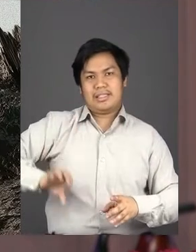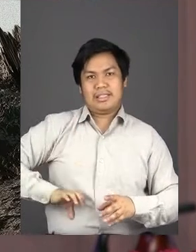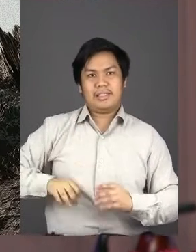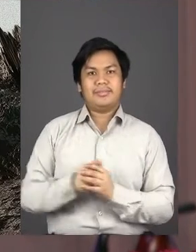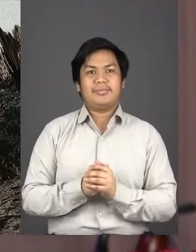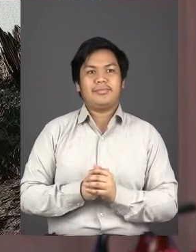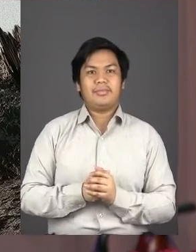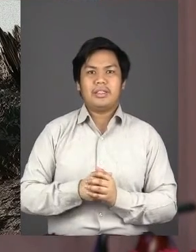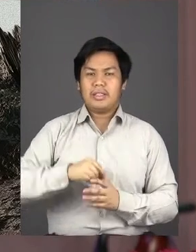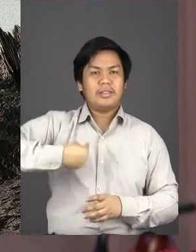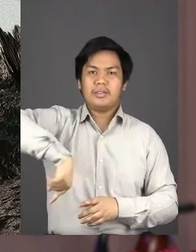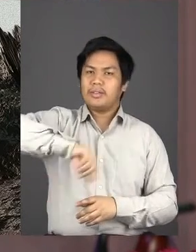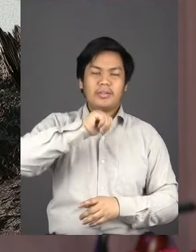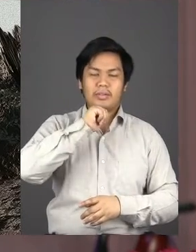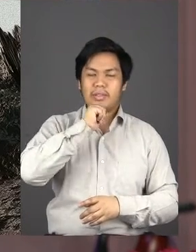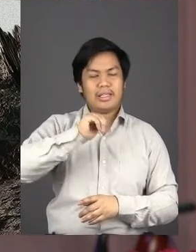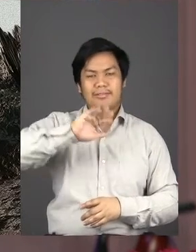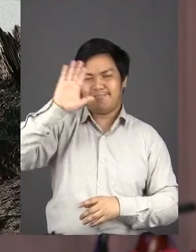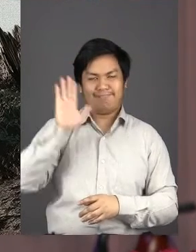daw po tayo dapat ganon.